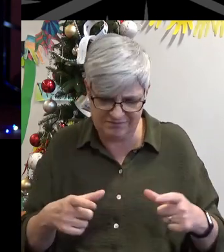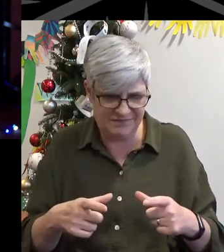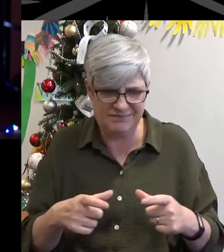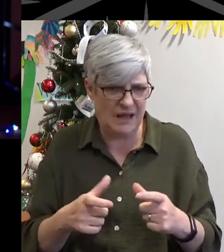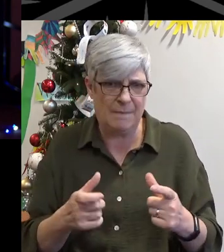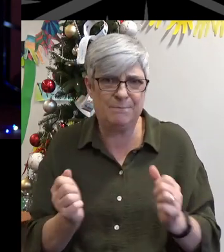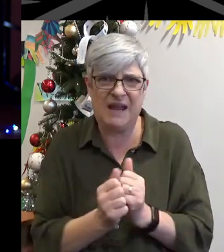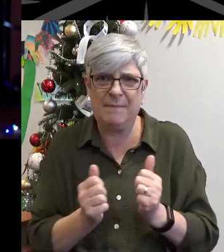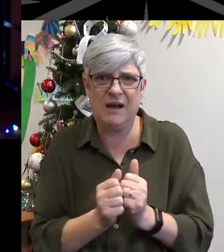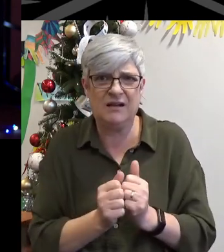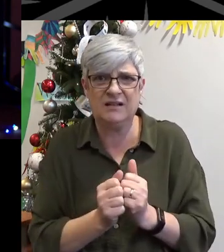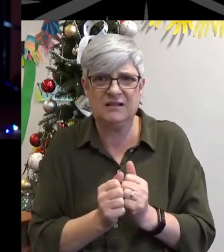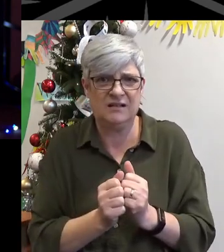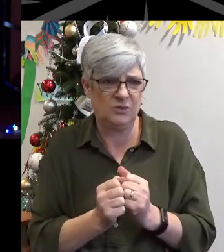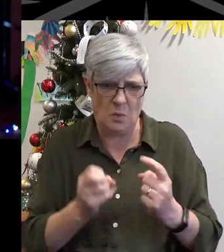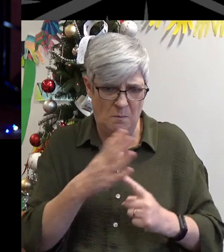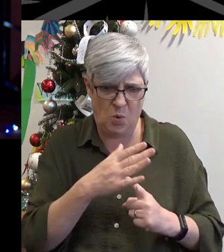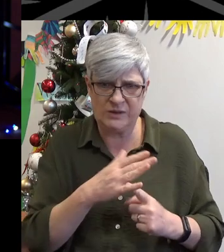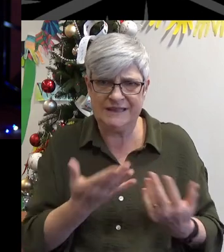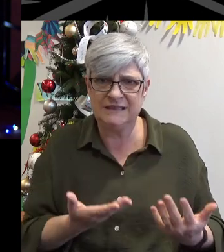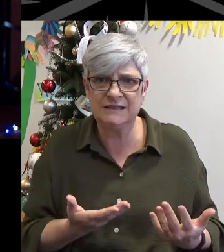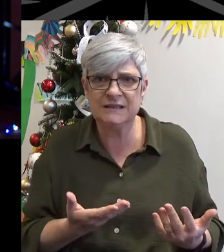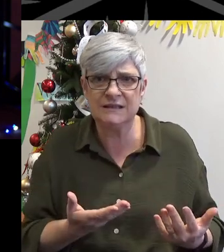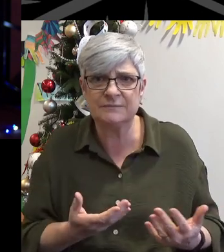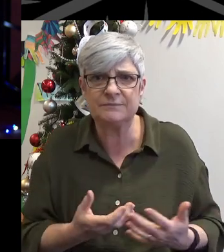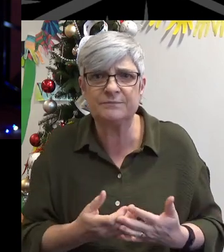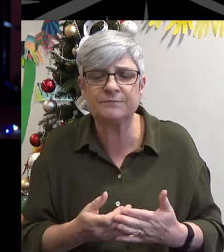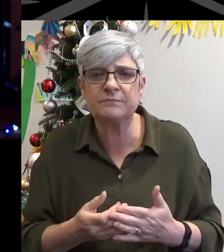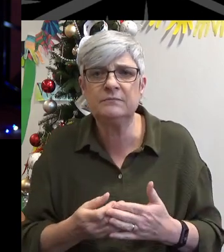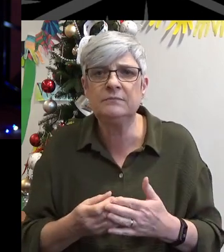important than any other wee bit of paper.